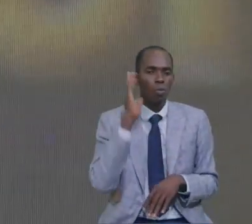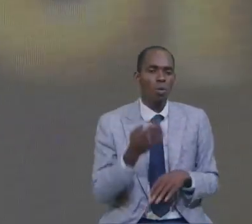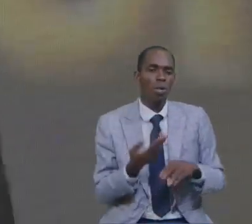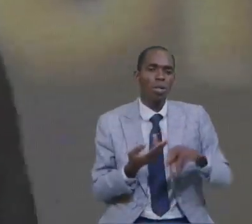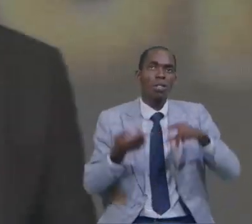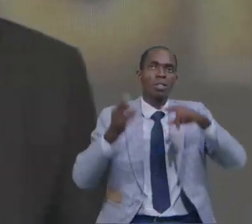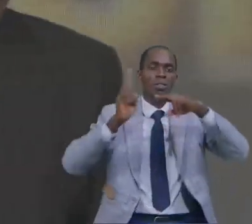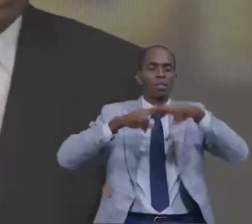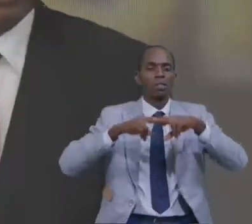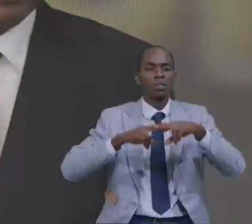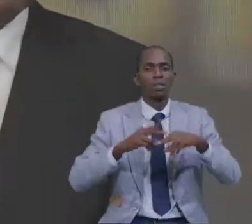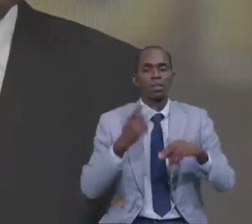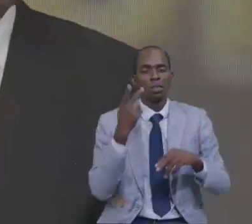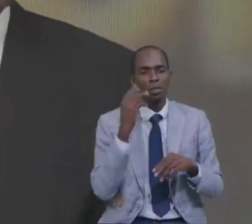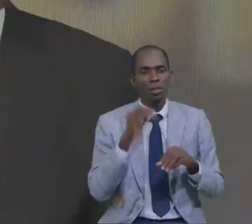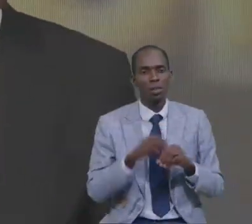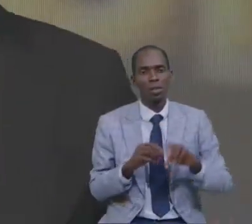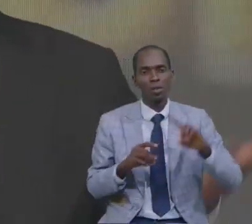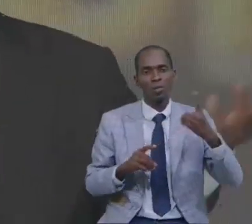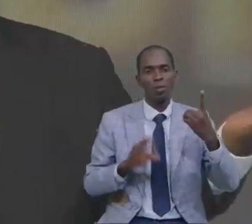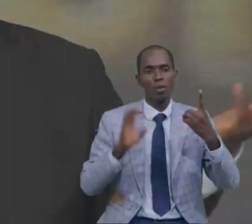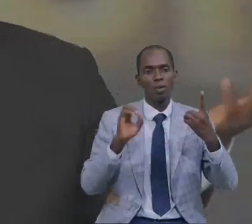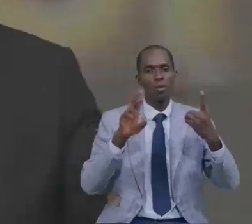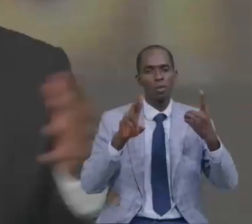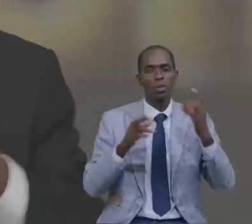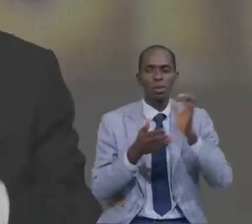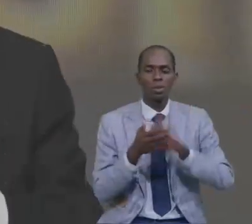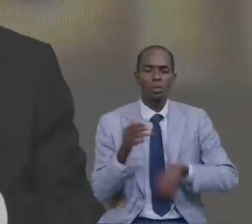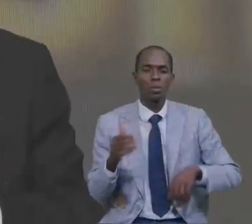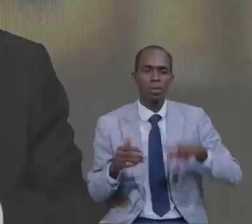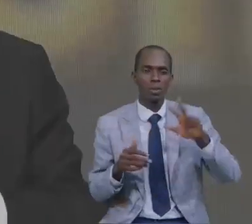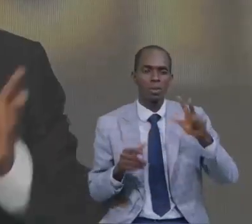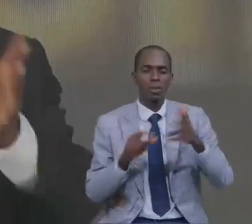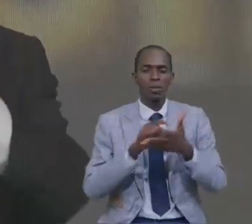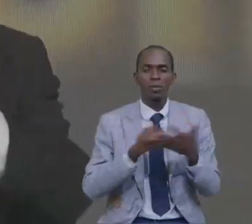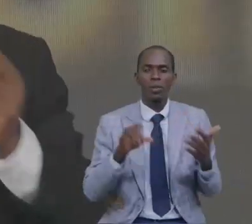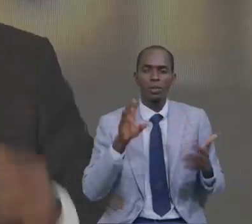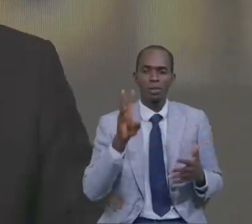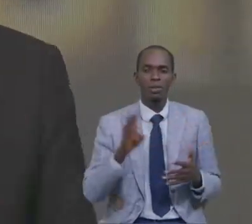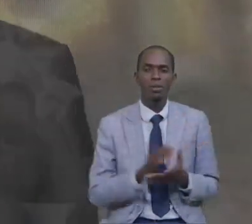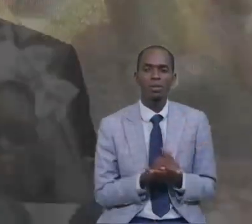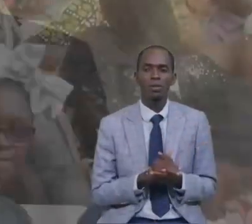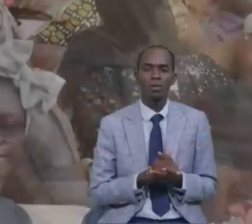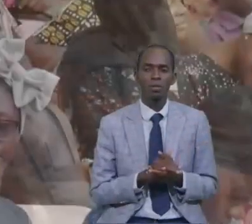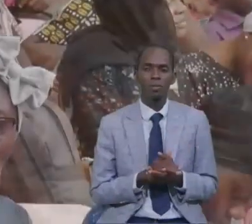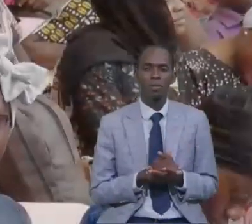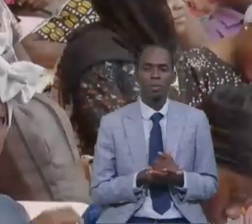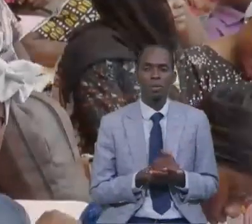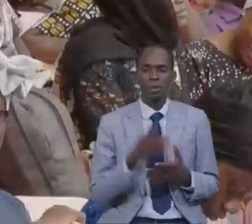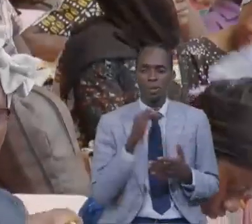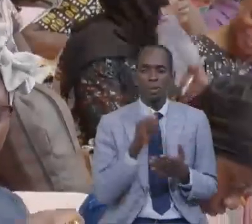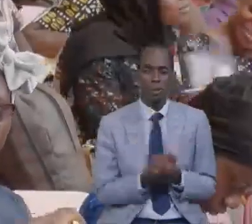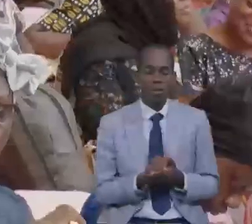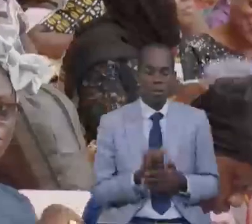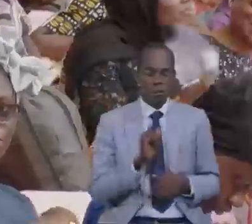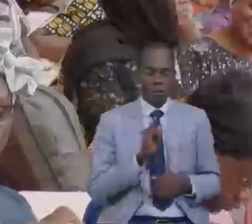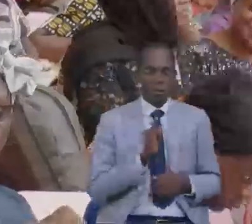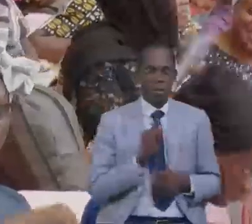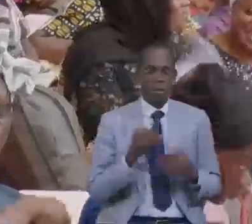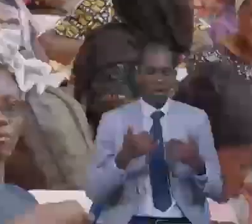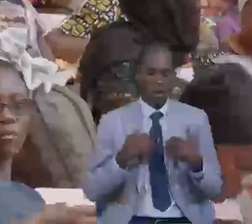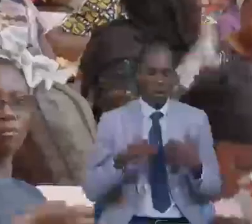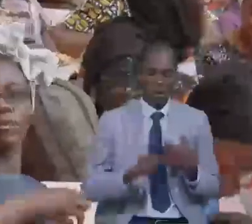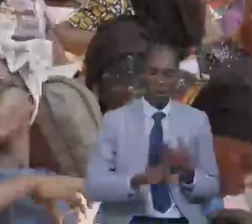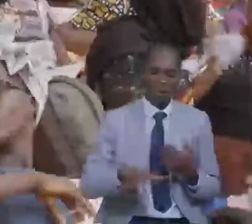I have planted, Apollos watered, cooperation, but God